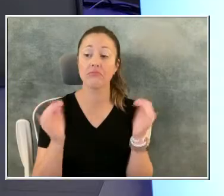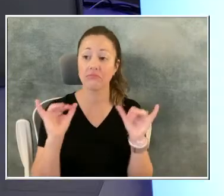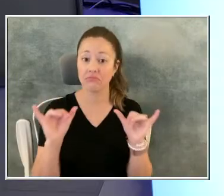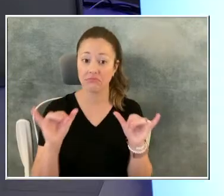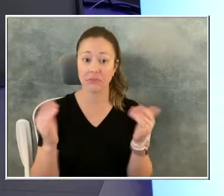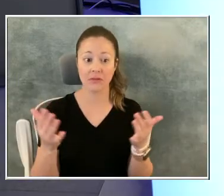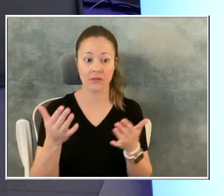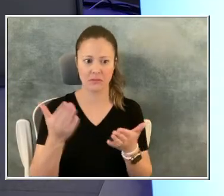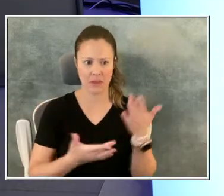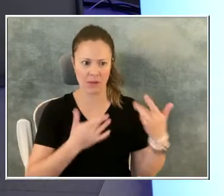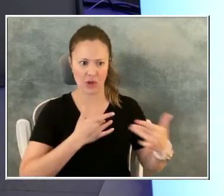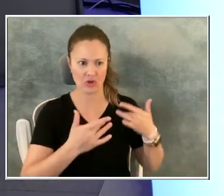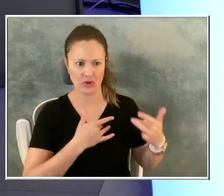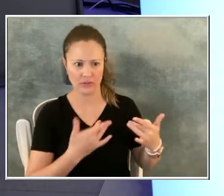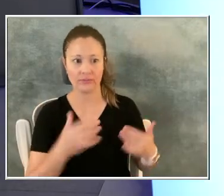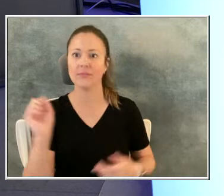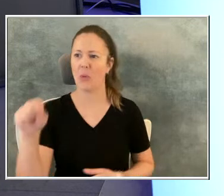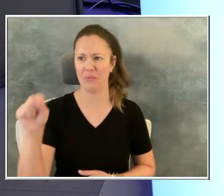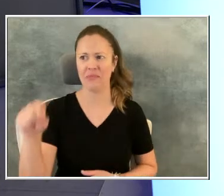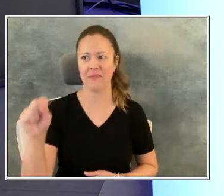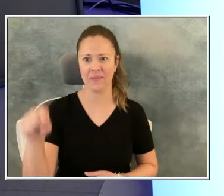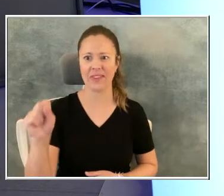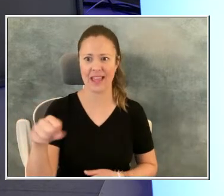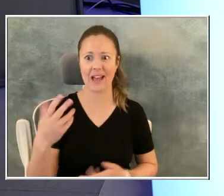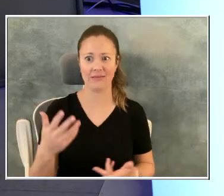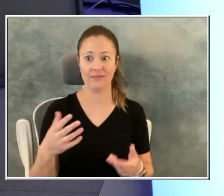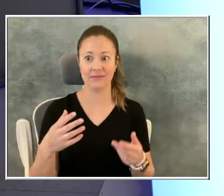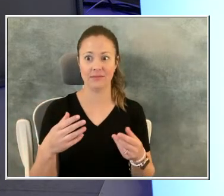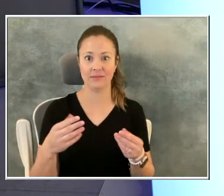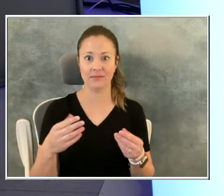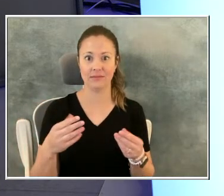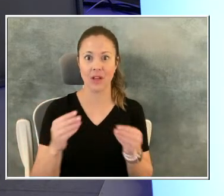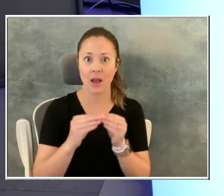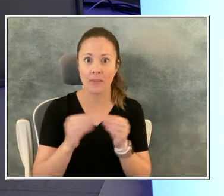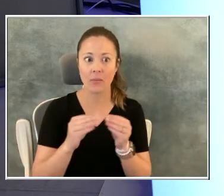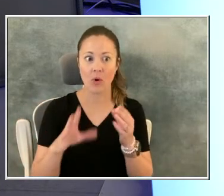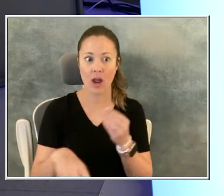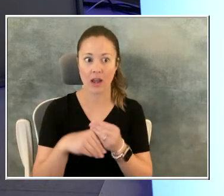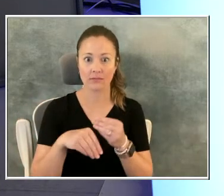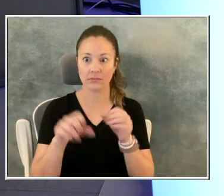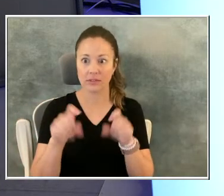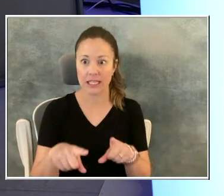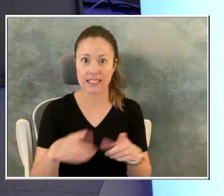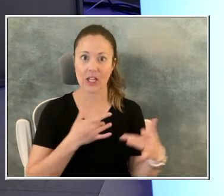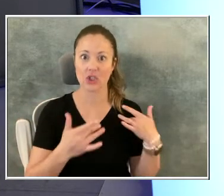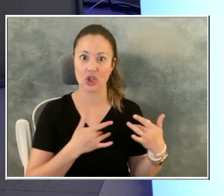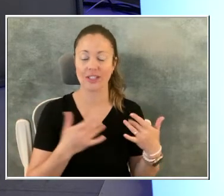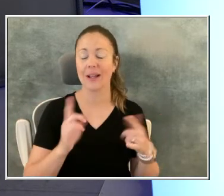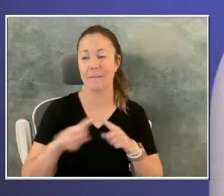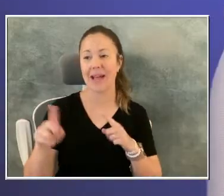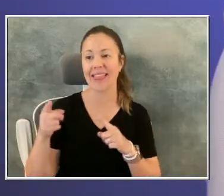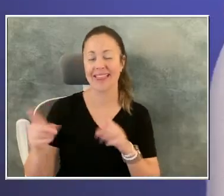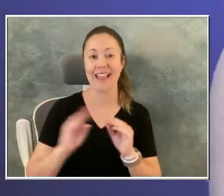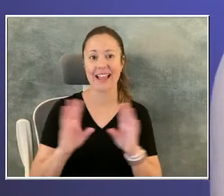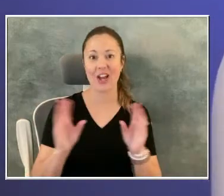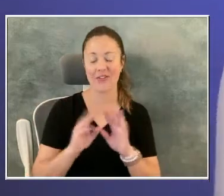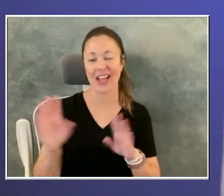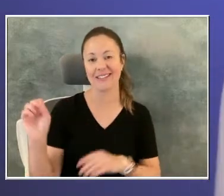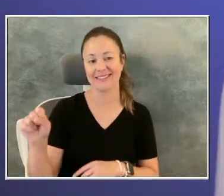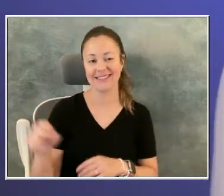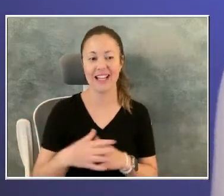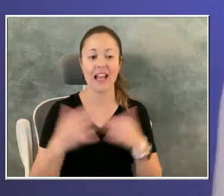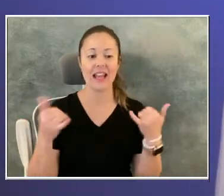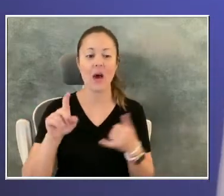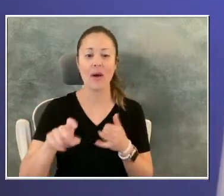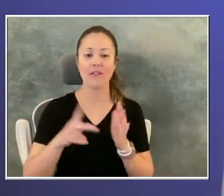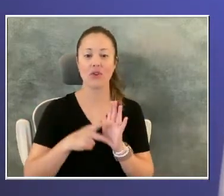concerned you a little bit. Yes, right? for sure. Yeah, for anytime sure. you say, we need you to come back for extra testing, but then they clarified. Right, absolutely. And now I have to do it twice a year,